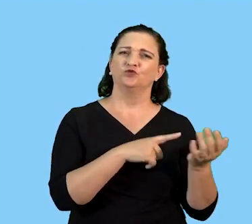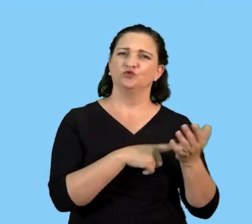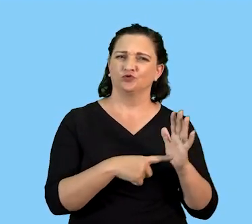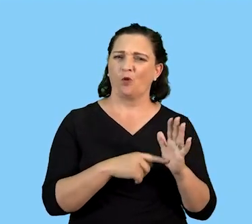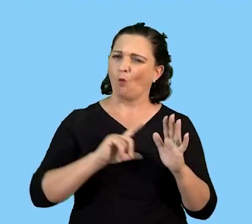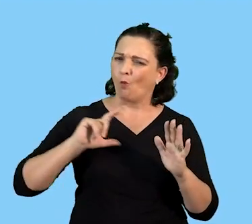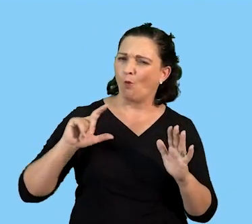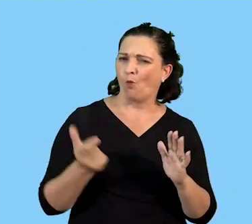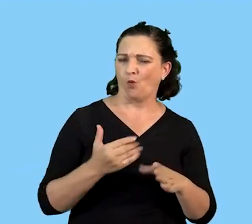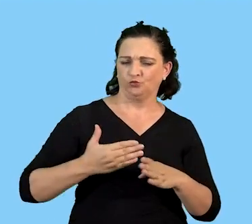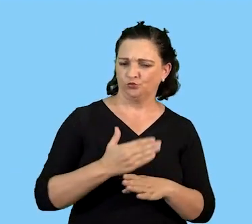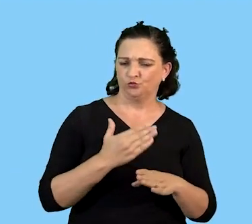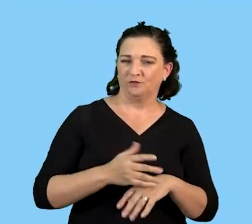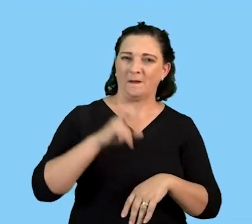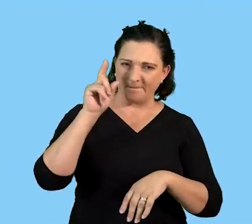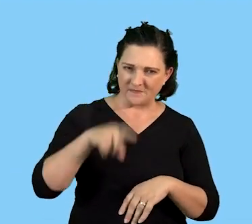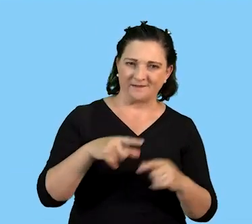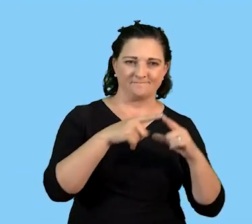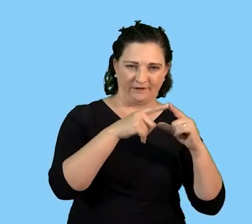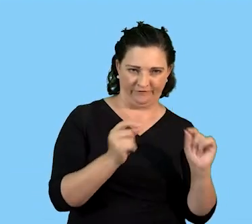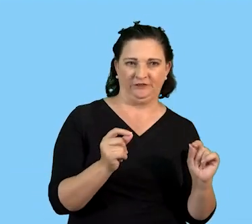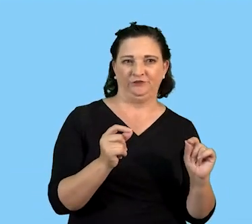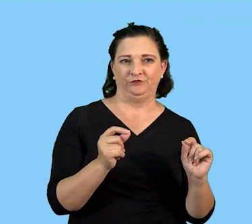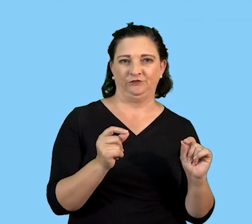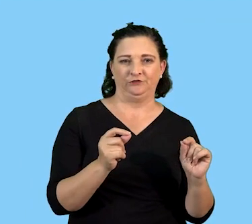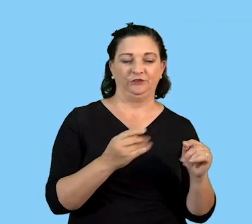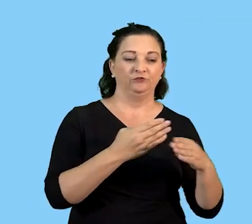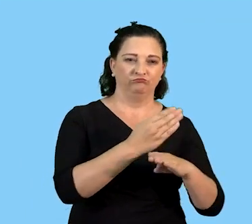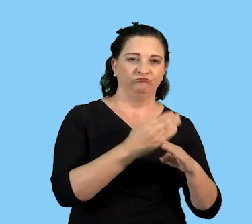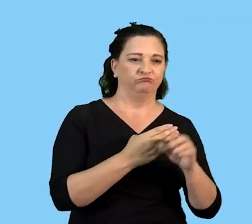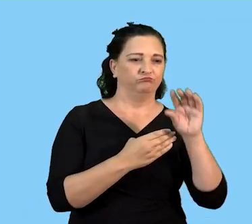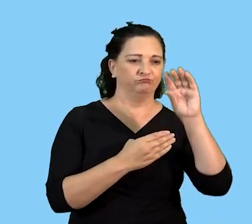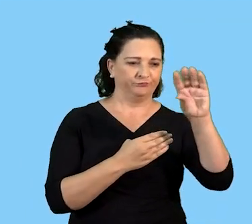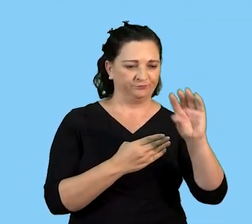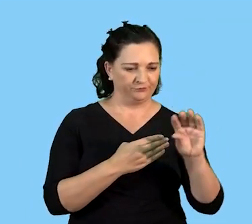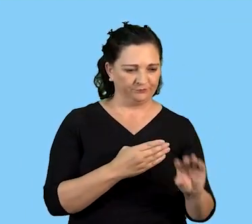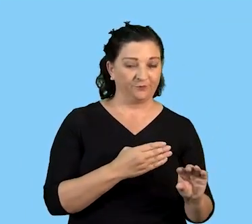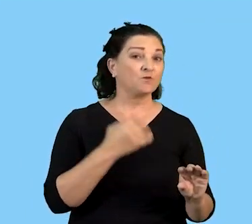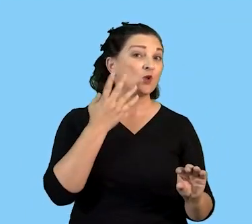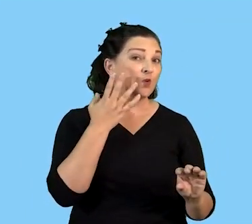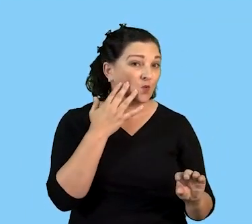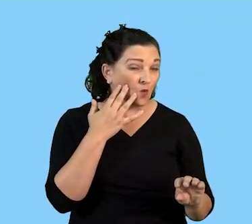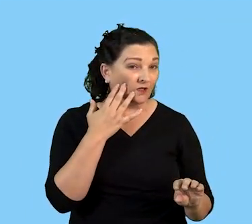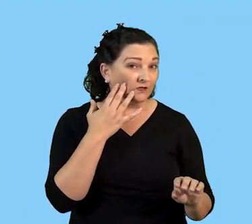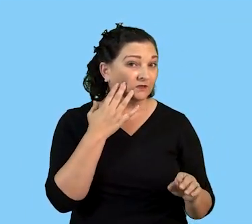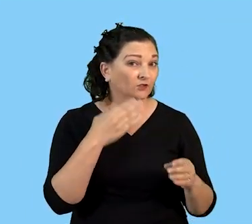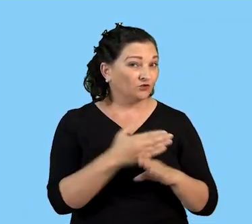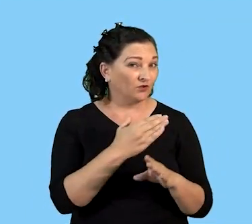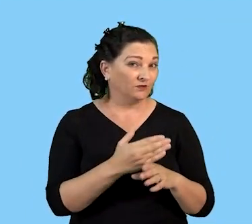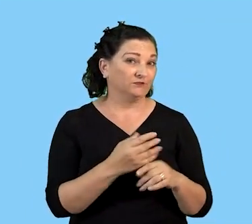tasks that must be completed, and these tasks, and when rather, these tasks can be